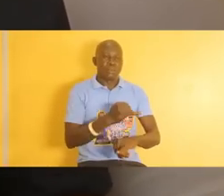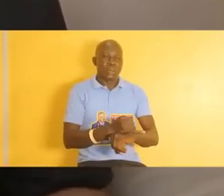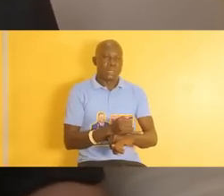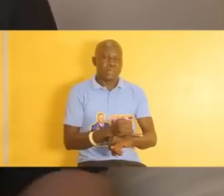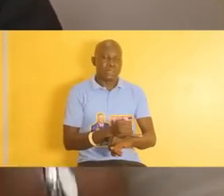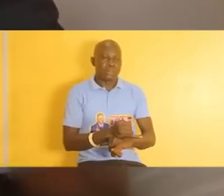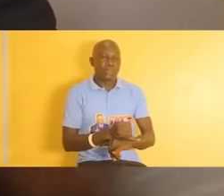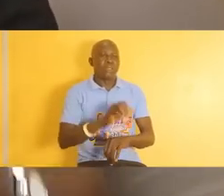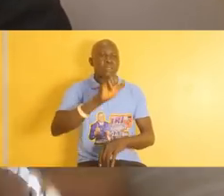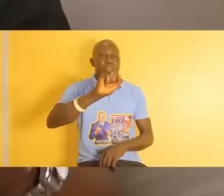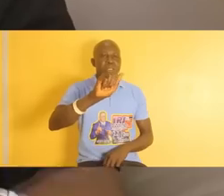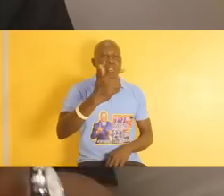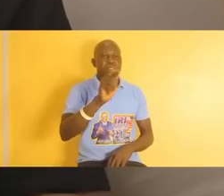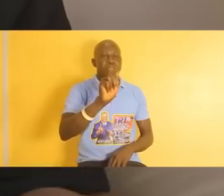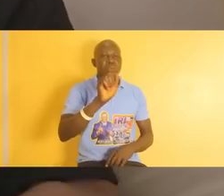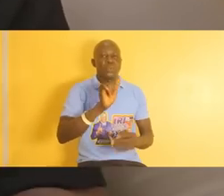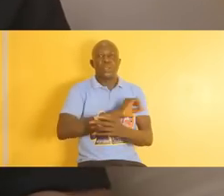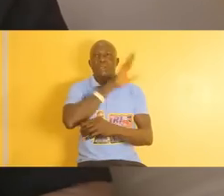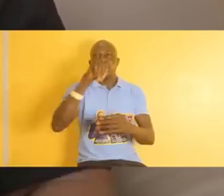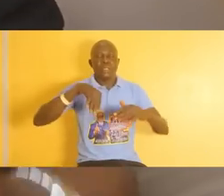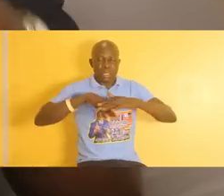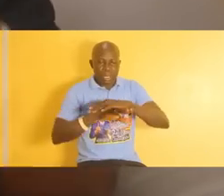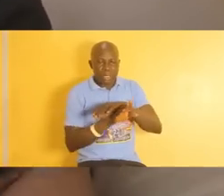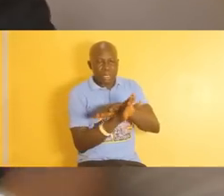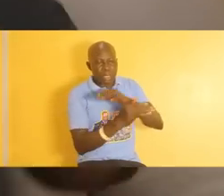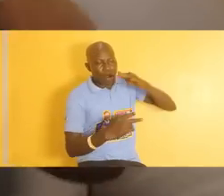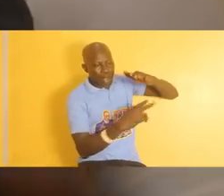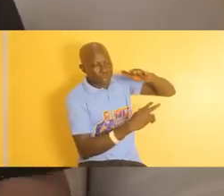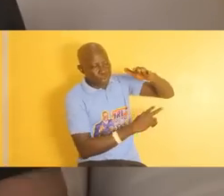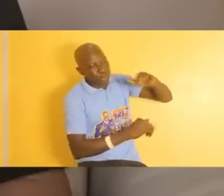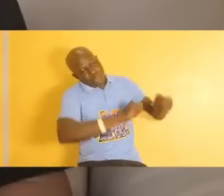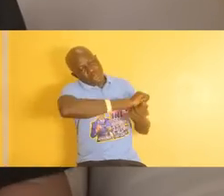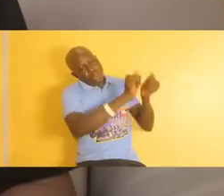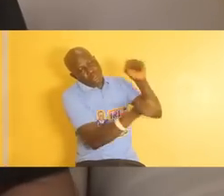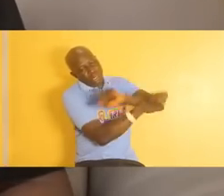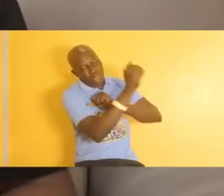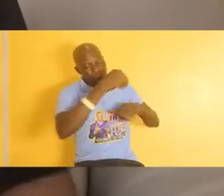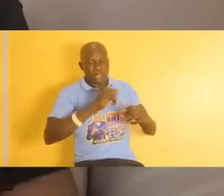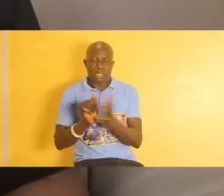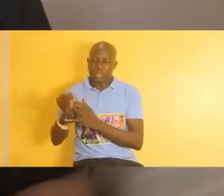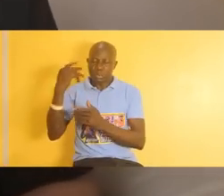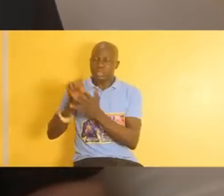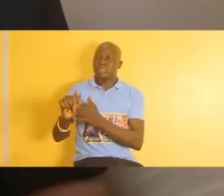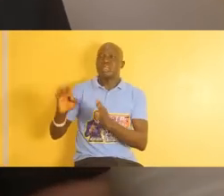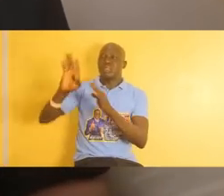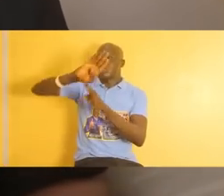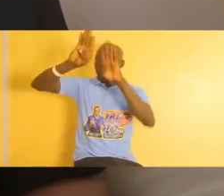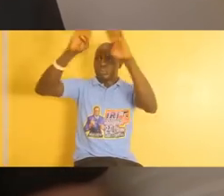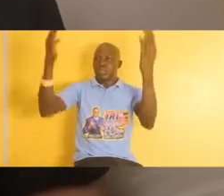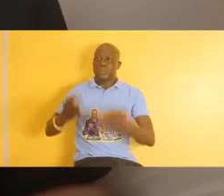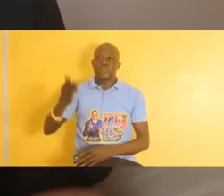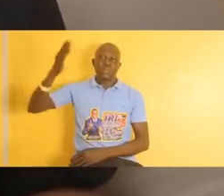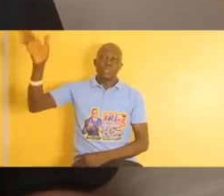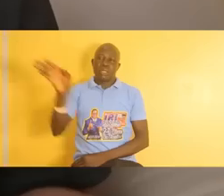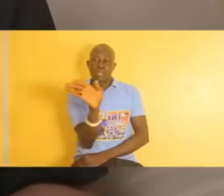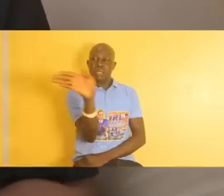Bekuta Saga. So, but the interchange that they bring here. Drive be 4 to 5 minutes. About 4 to 5 minutes. Drive, what is this? You see the big board there.